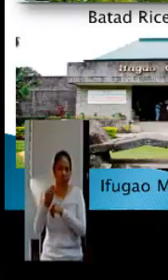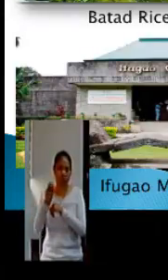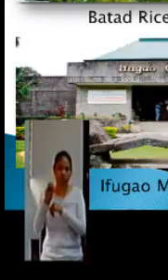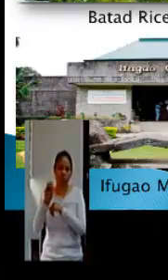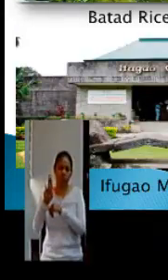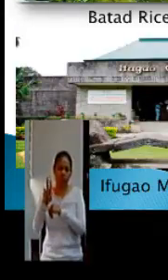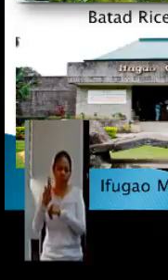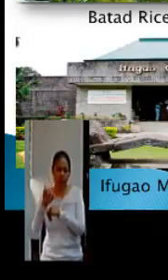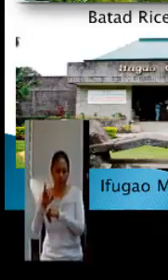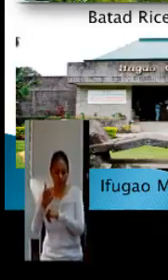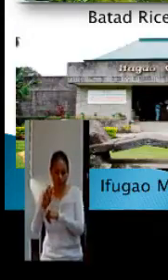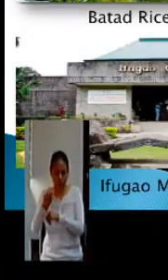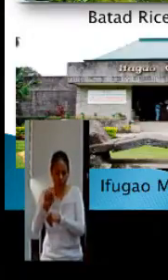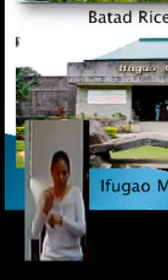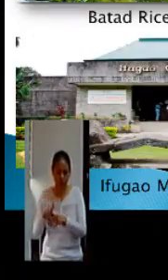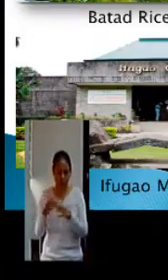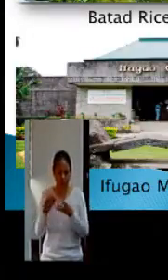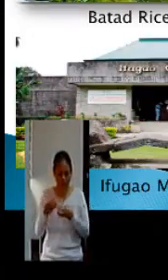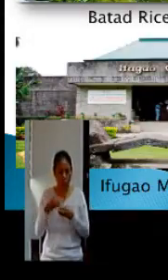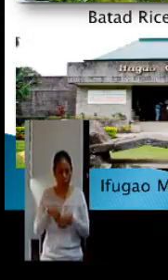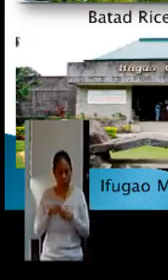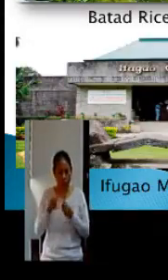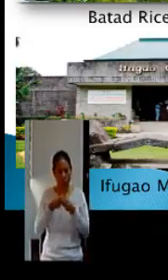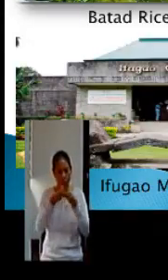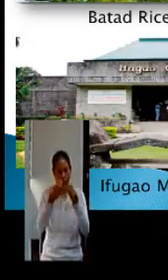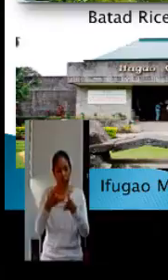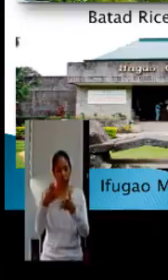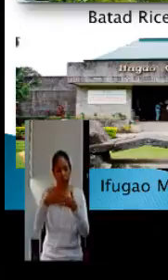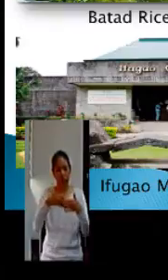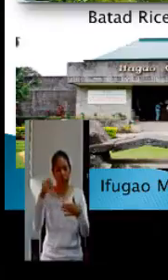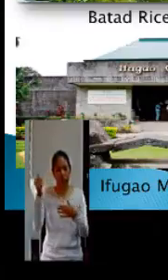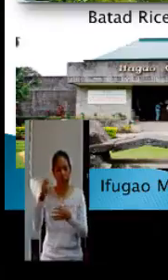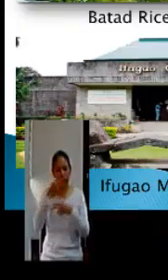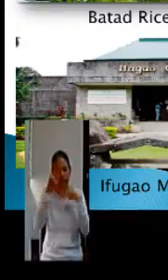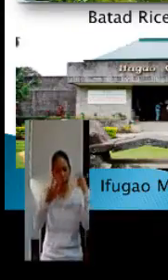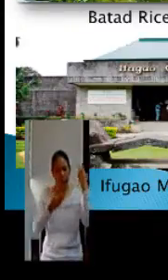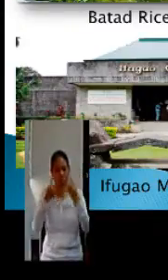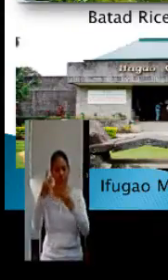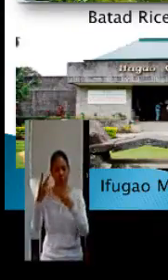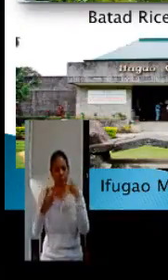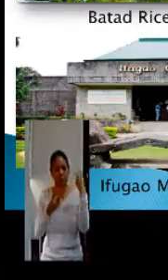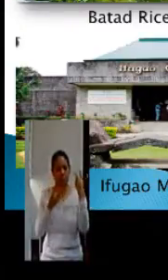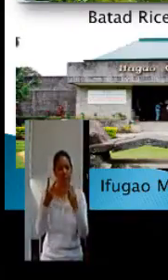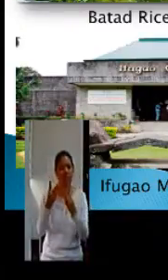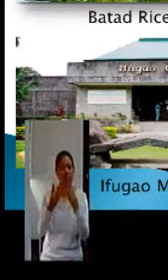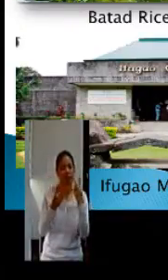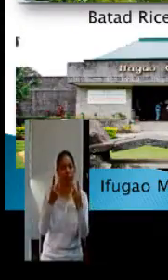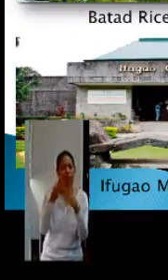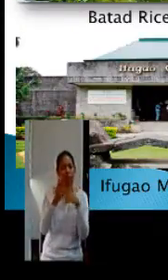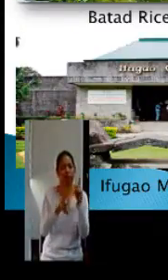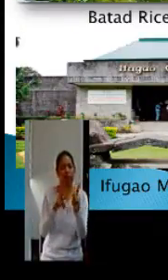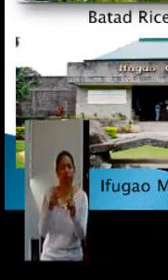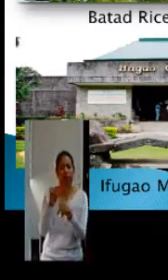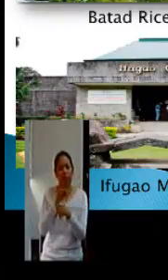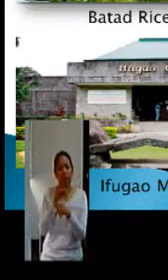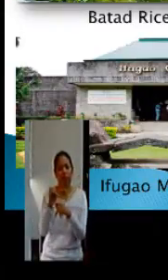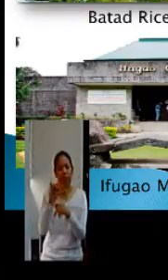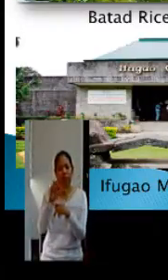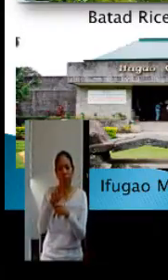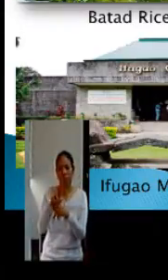Ifugao, but the most visited and most na pinupuntahan talaga sa Ifugao is our rice